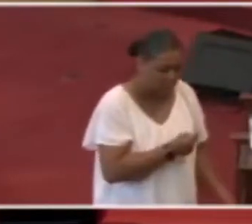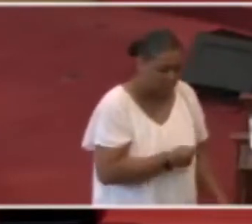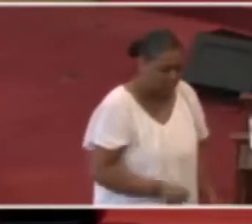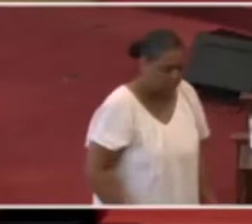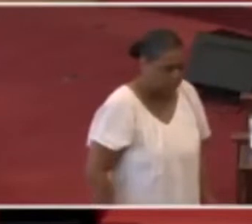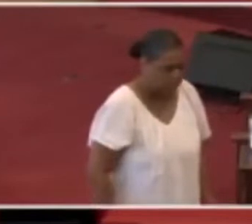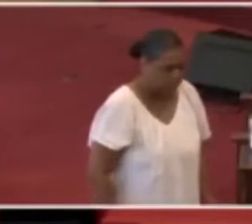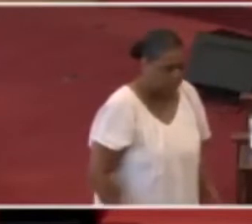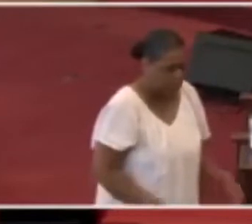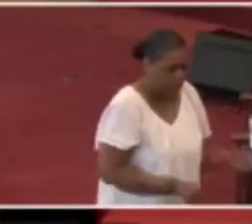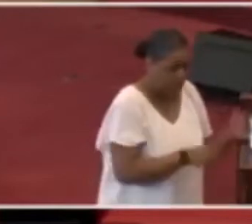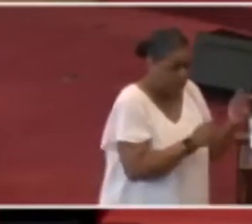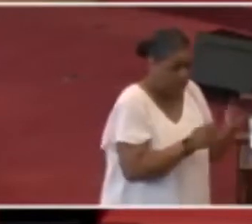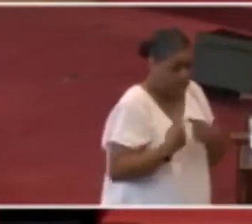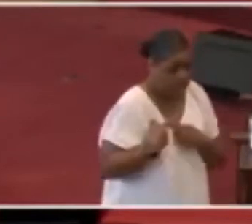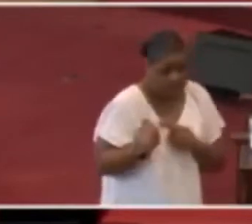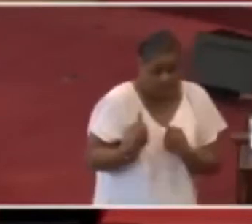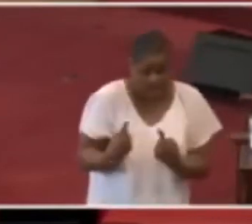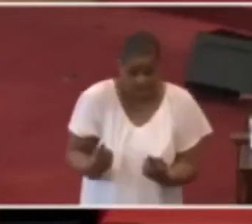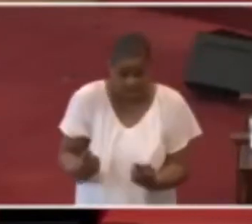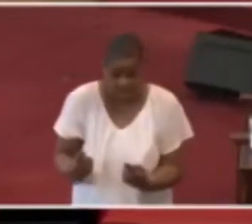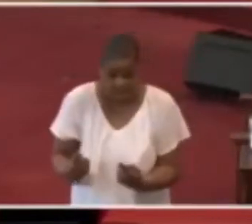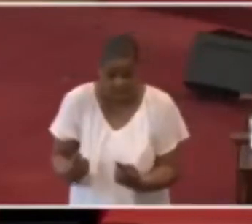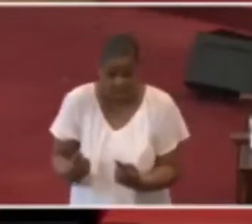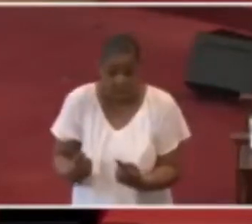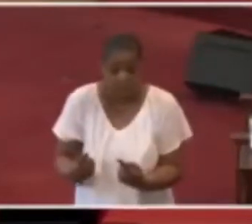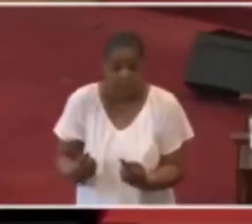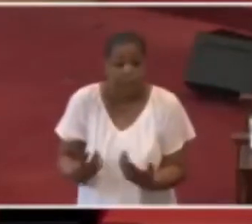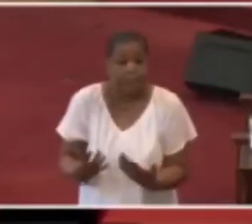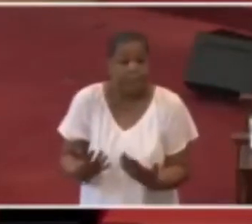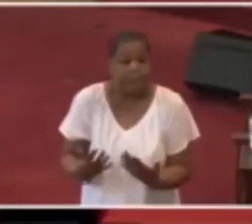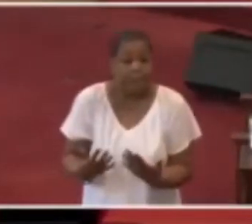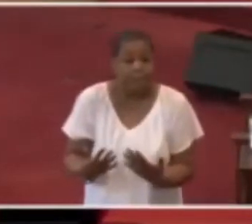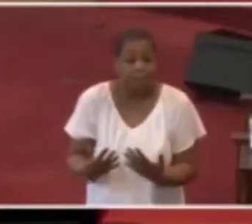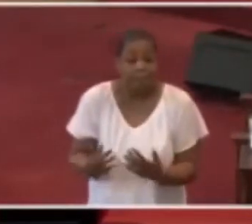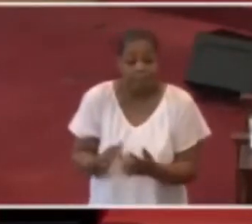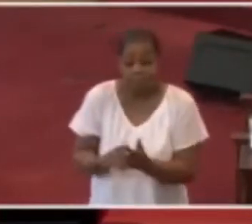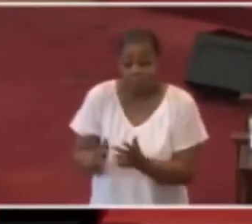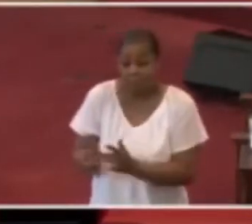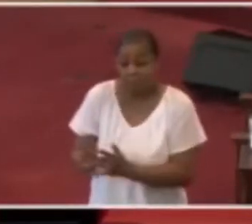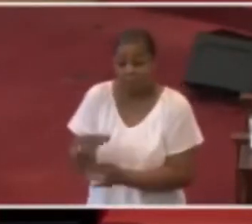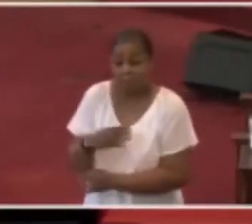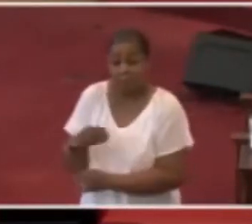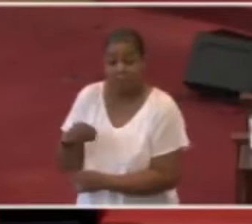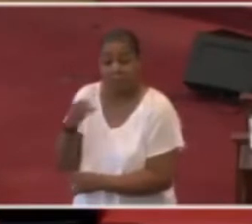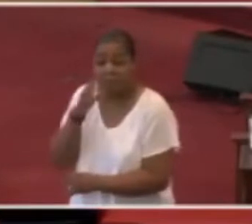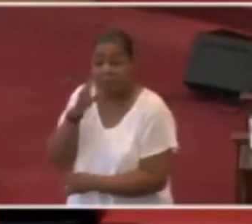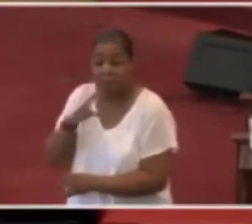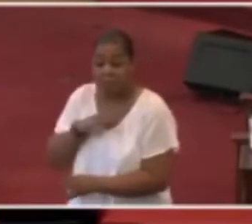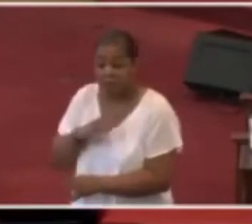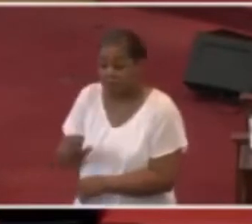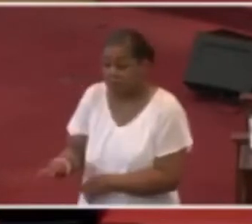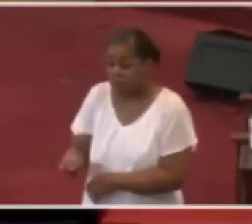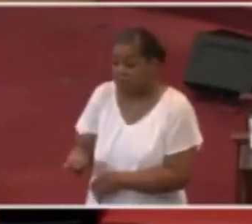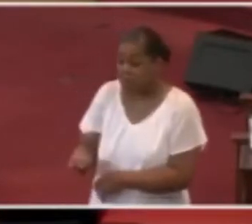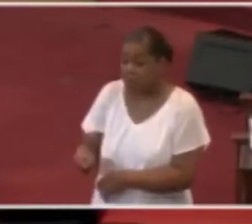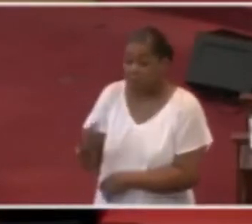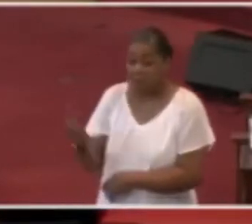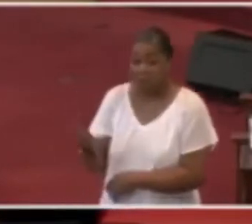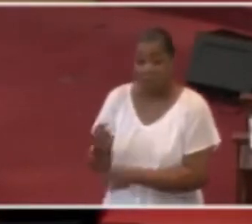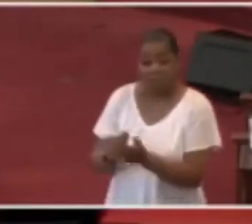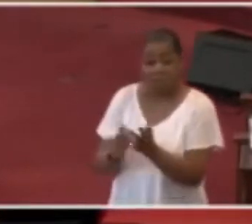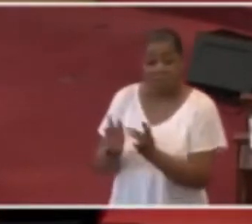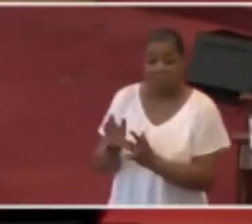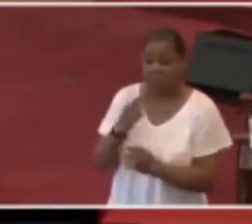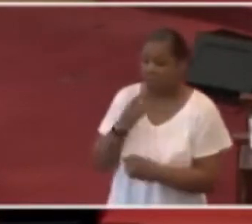each start walking away until, when the circle dissipates, Jesus and the woman are there alone, and he says, where are those